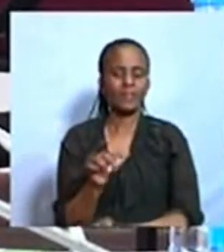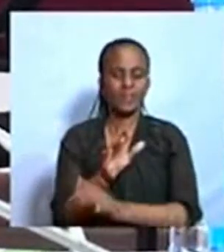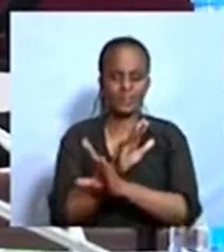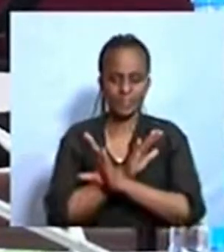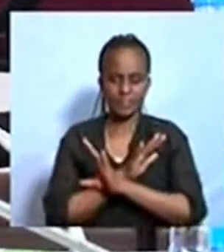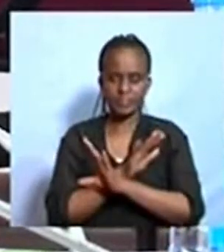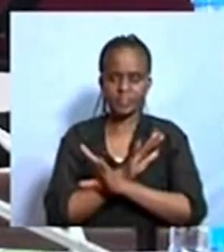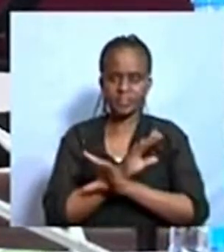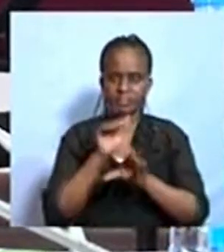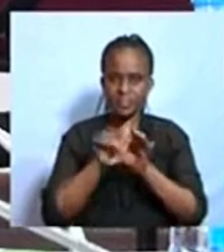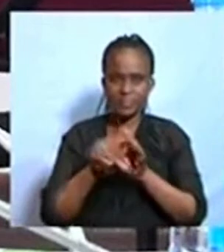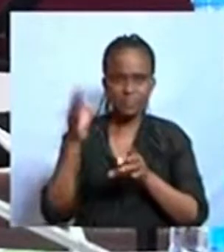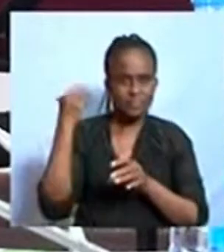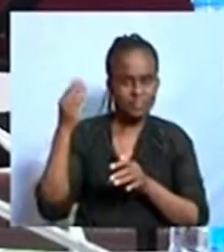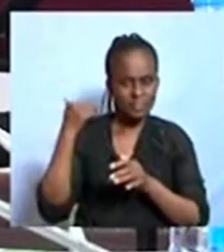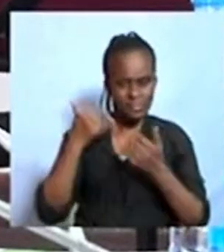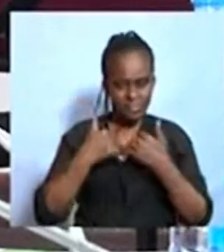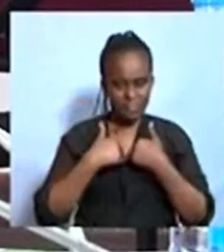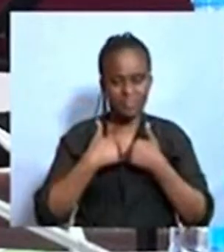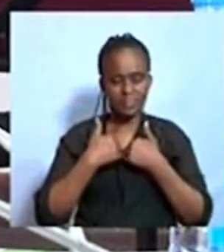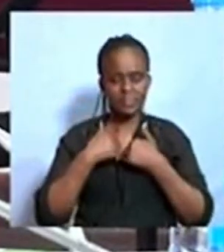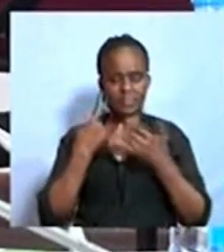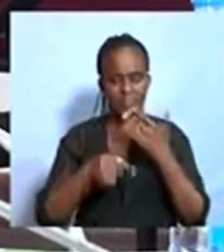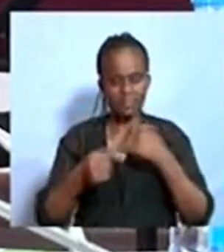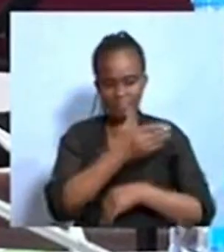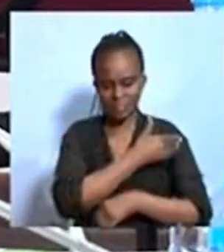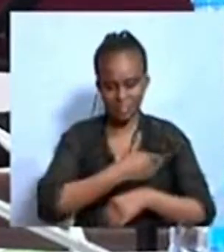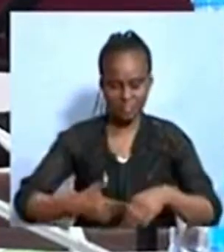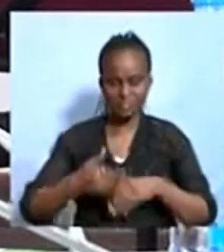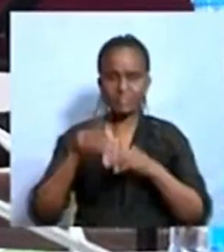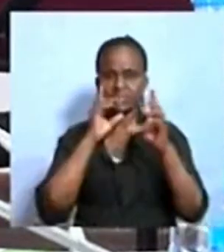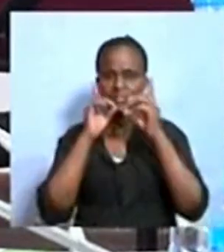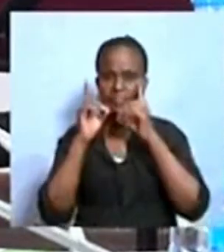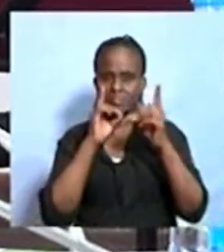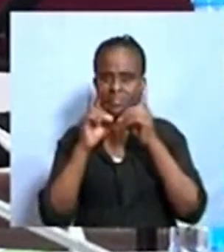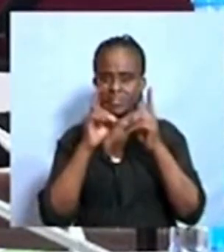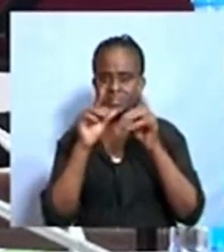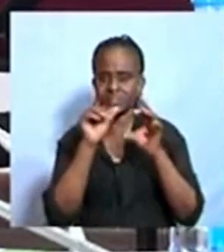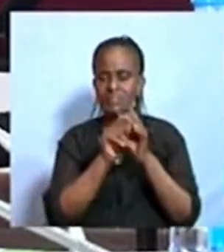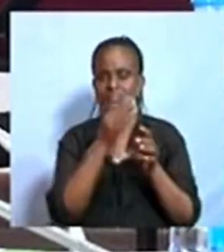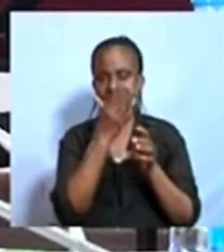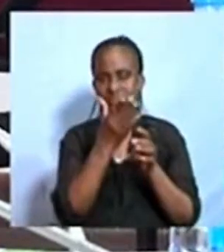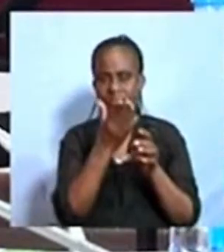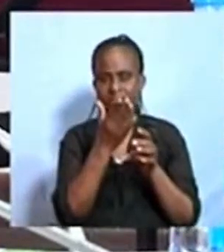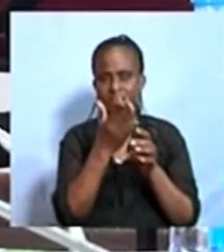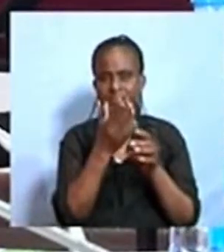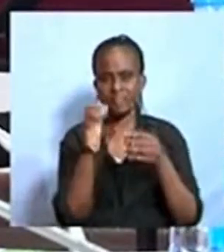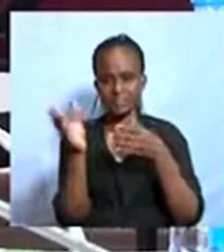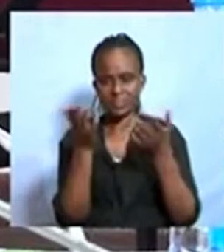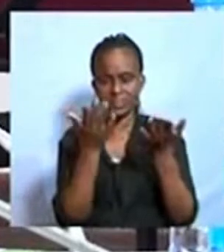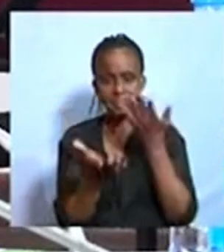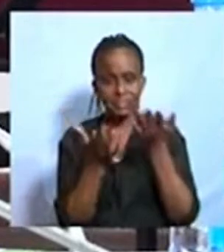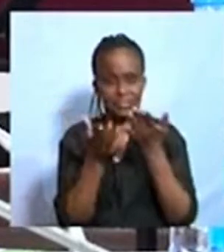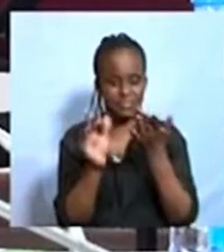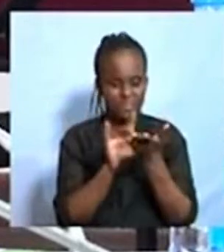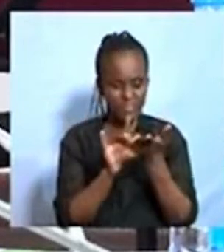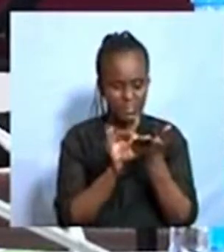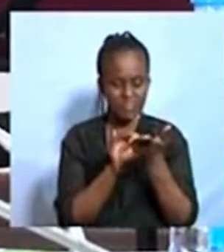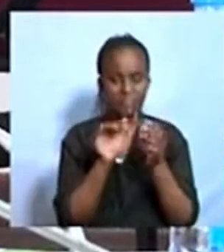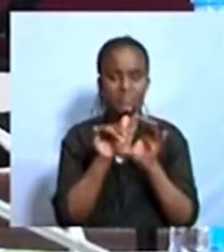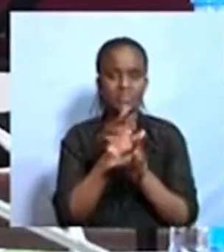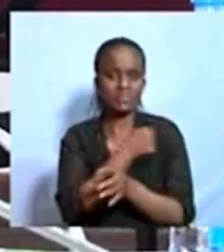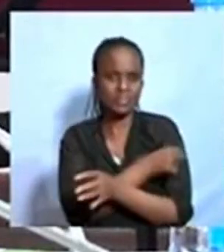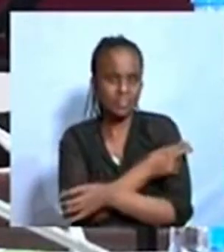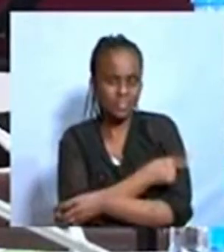Zambia, in the recent past, has had a serious debate on whether or not we've got medicines in health